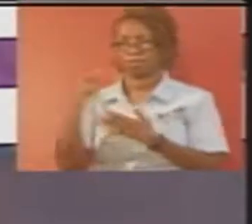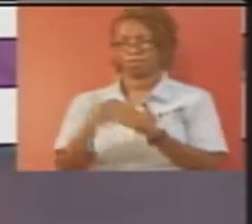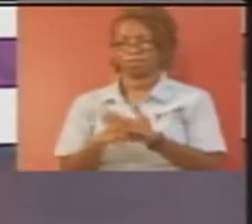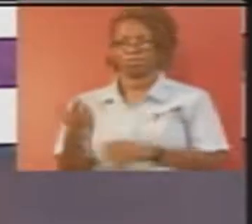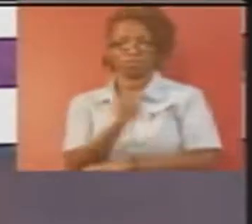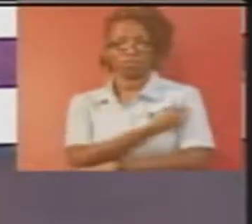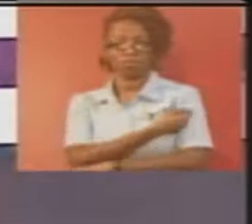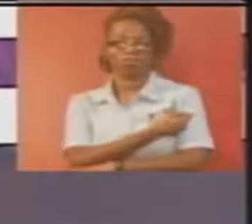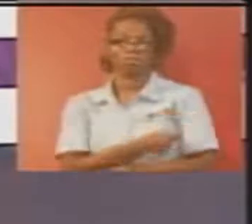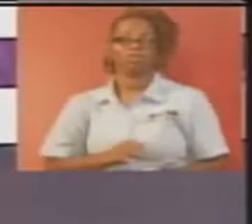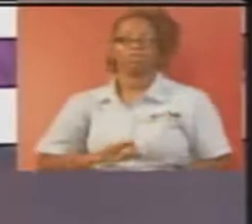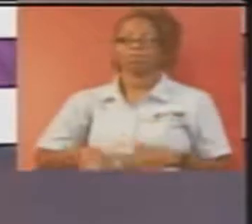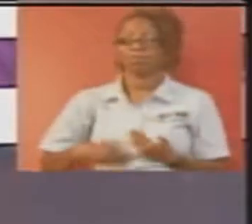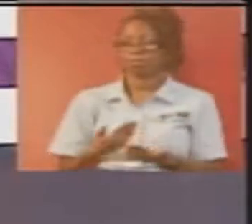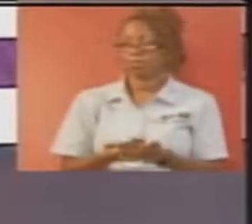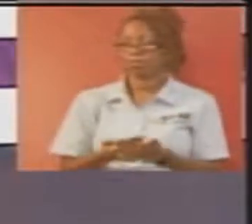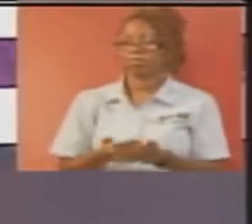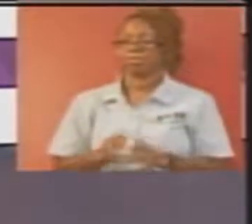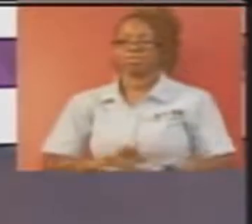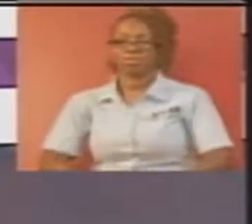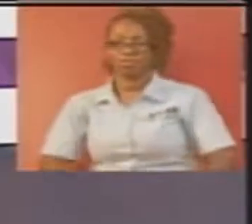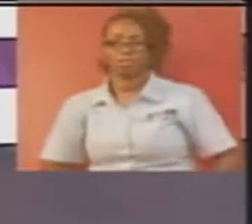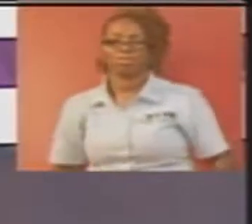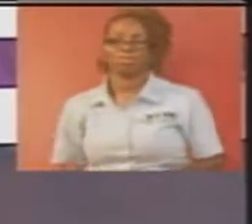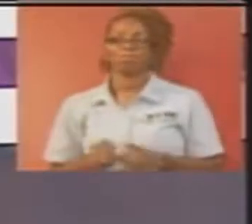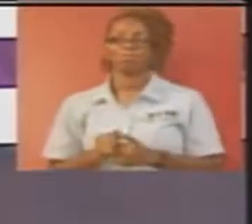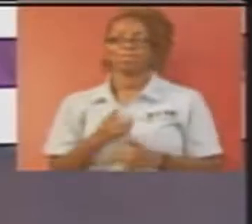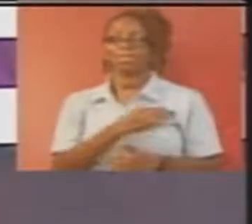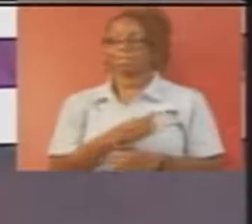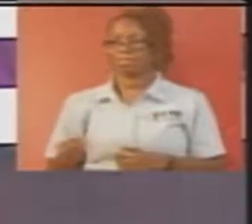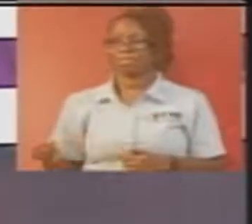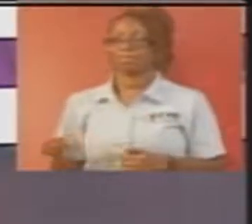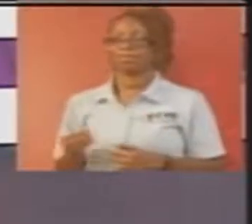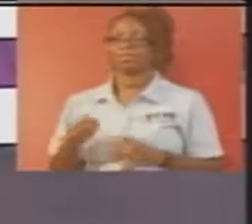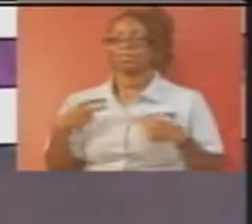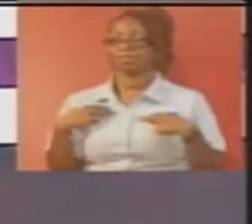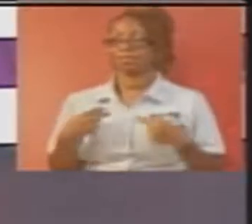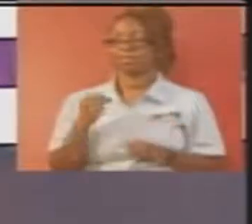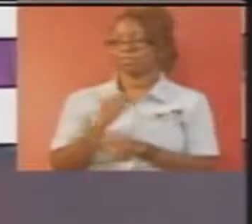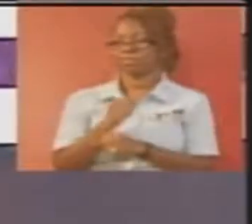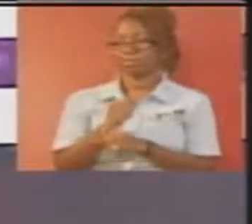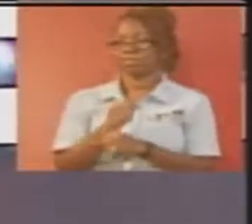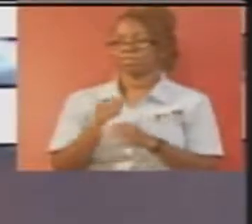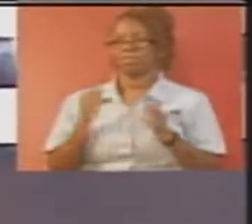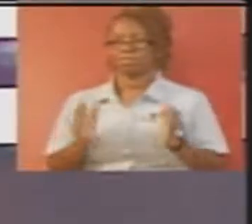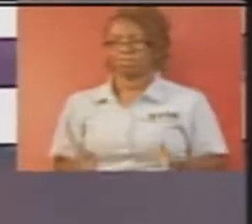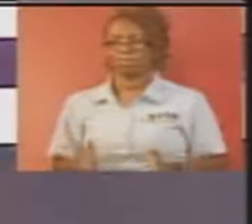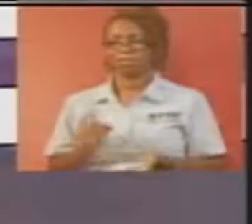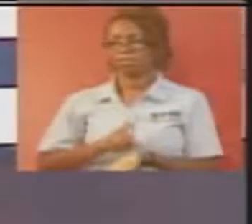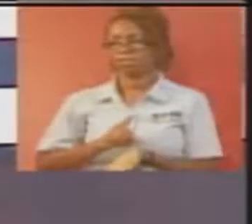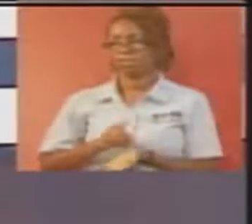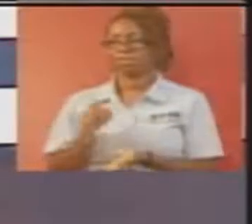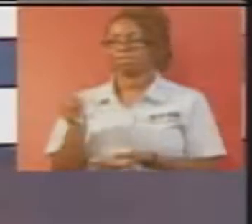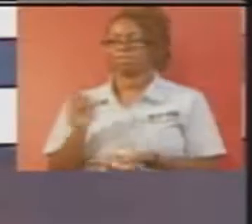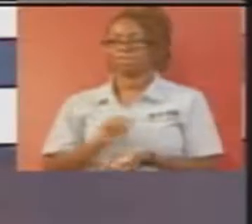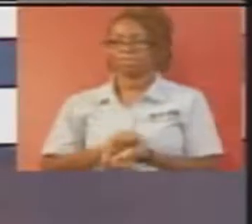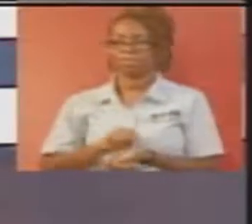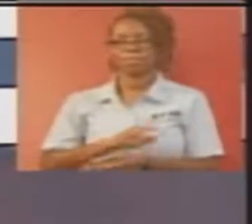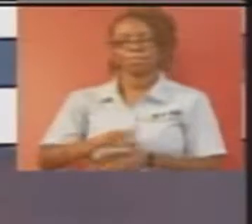of healthcare workers out at the facilities, we have managed to keep that in check and not have an